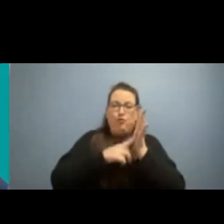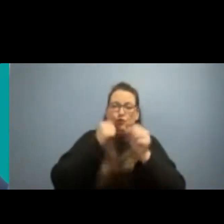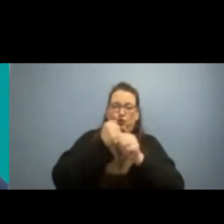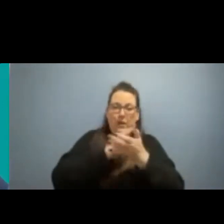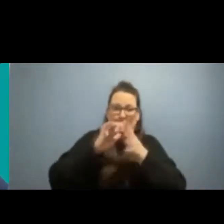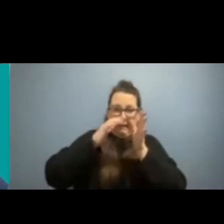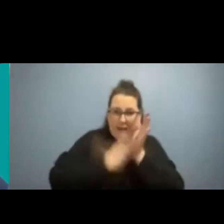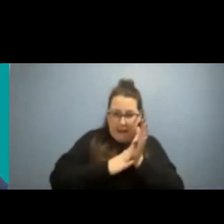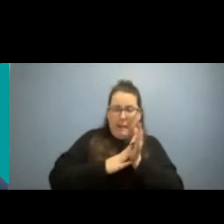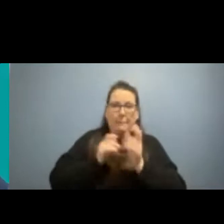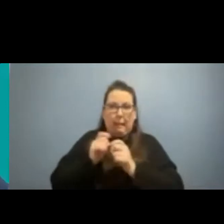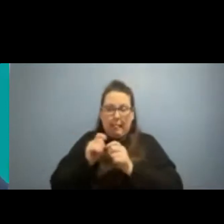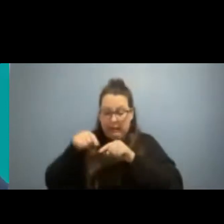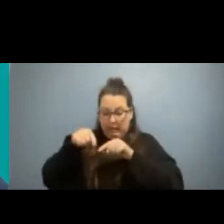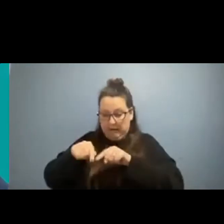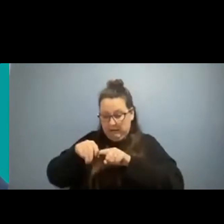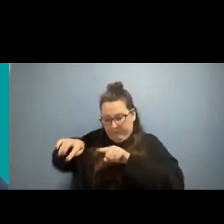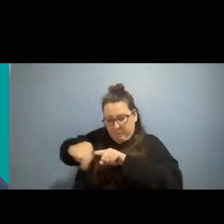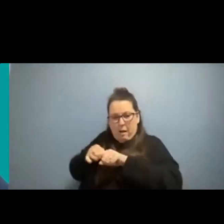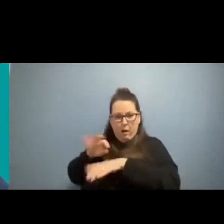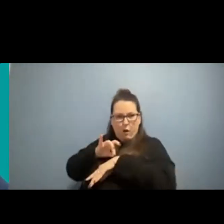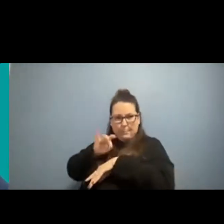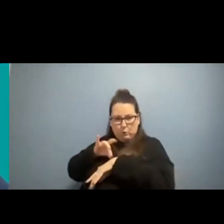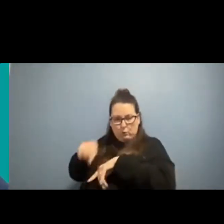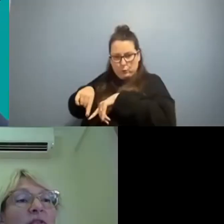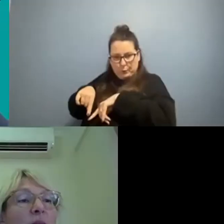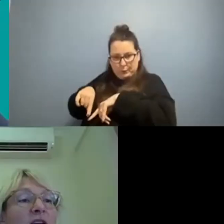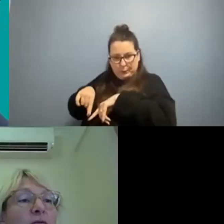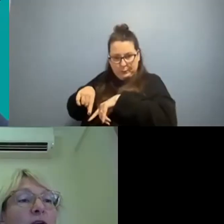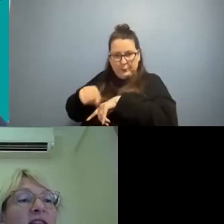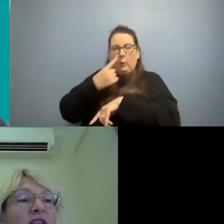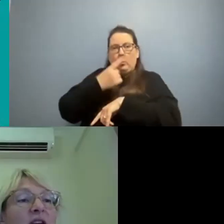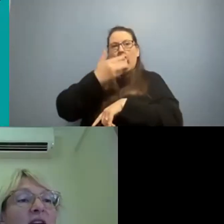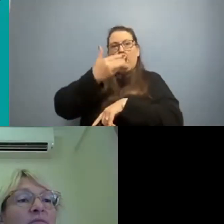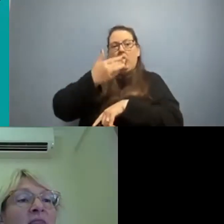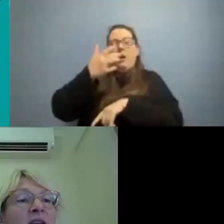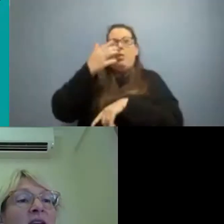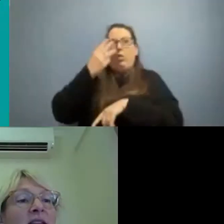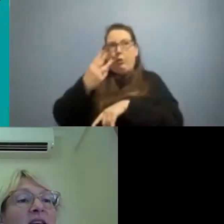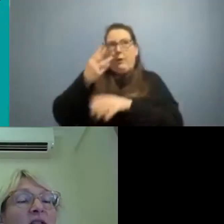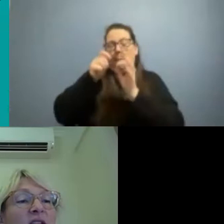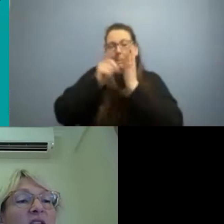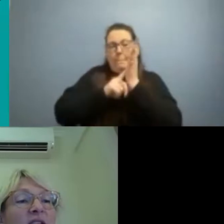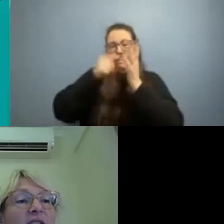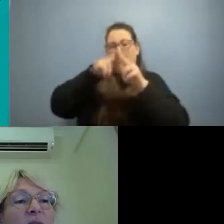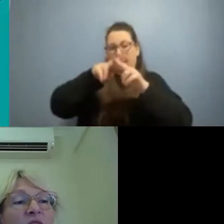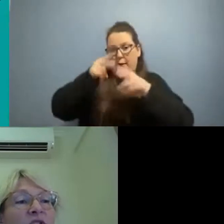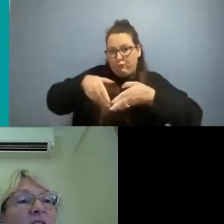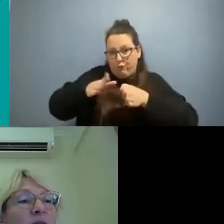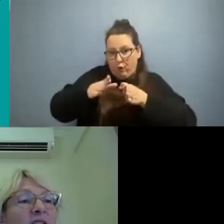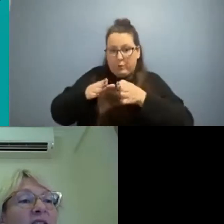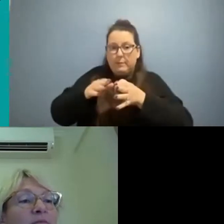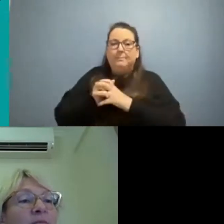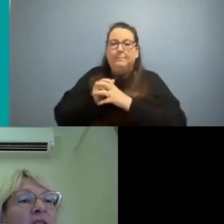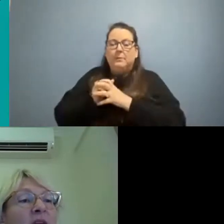which is at the rear of the Sandringham Hospital in the rear car park at 193 Bluff Road, Sandringham. Its hours are 9 a.m. to